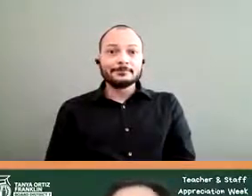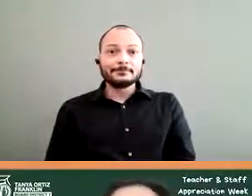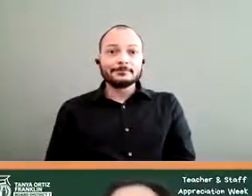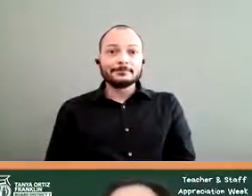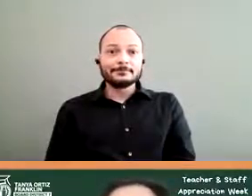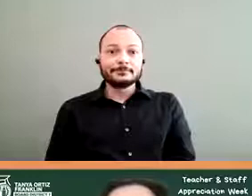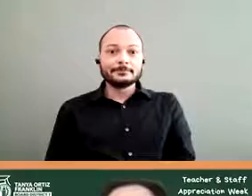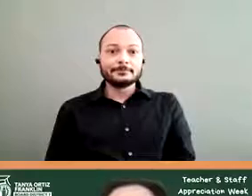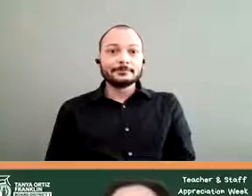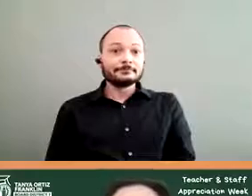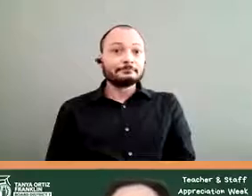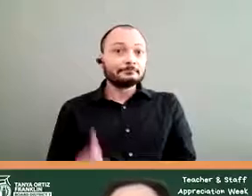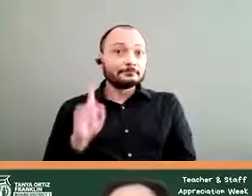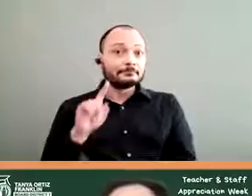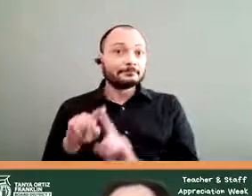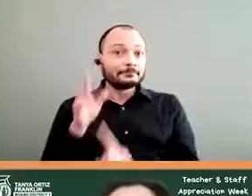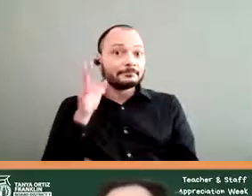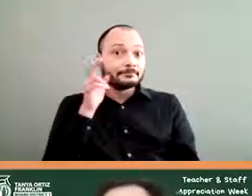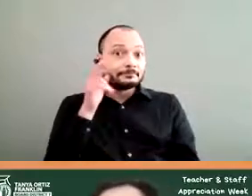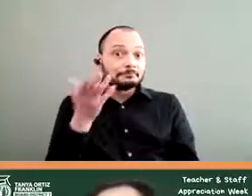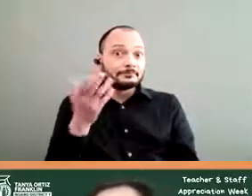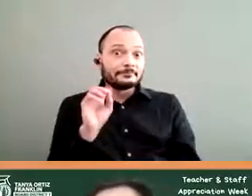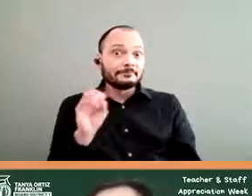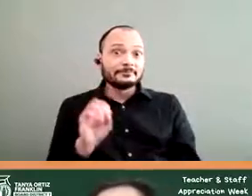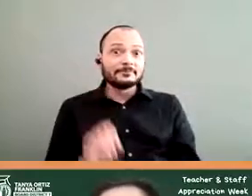I can't hear you. But we don't hear you.